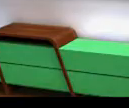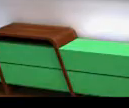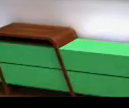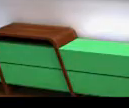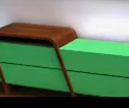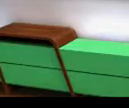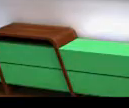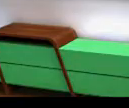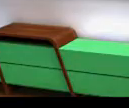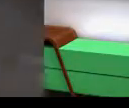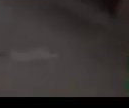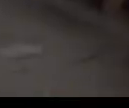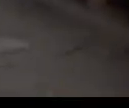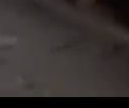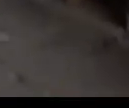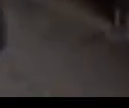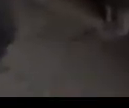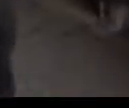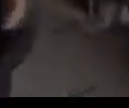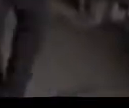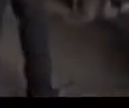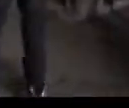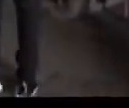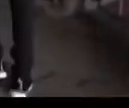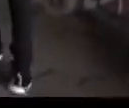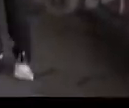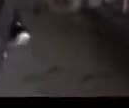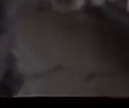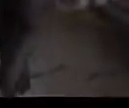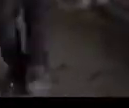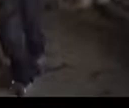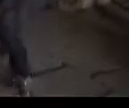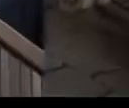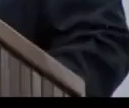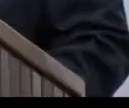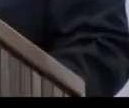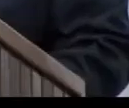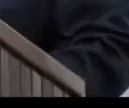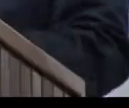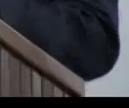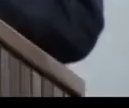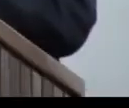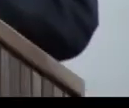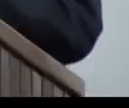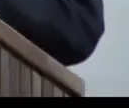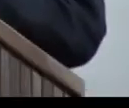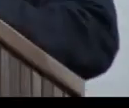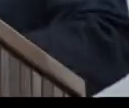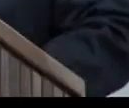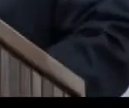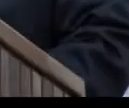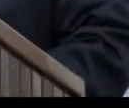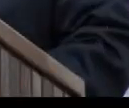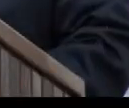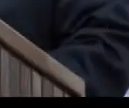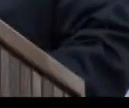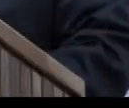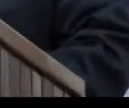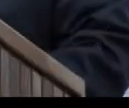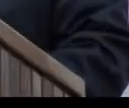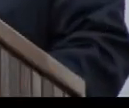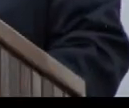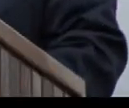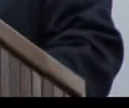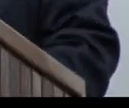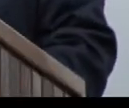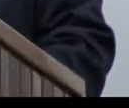the news, dance style set dance should be conserved. Additional 350 million SRD needed for